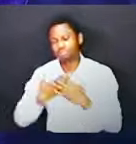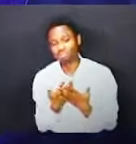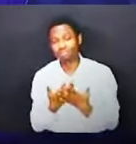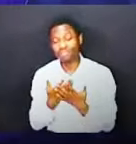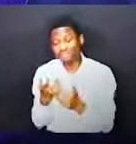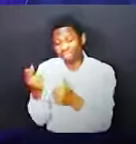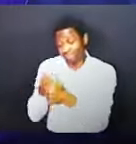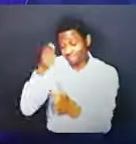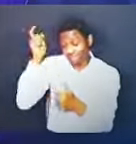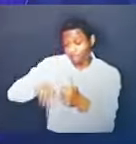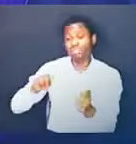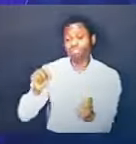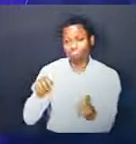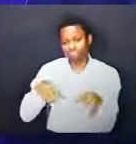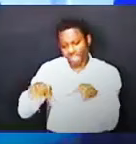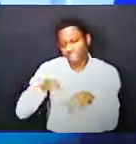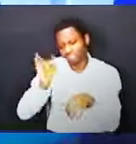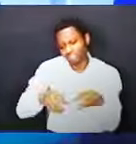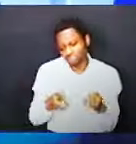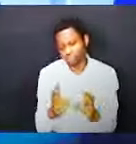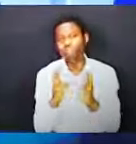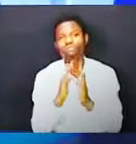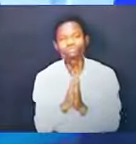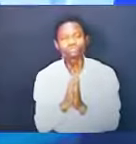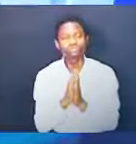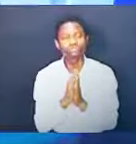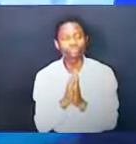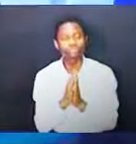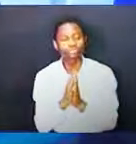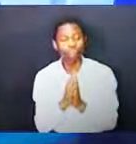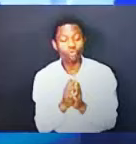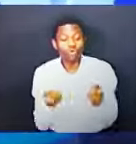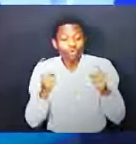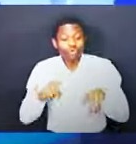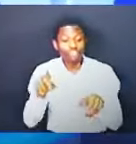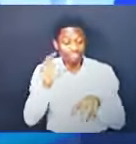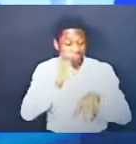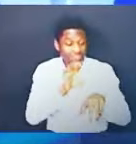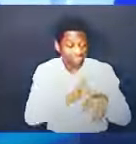when the church is faithful to its